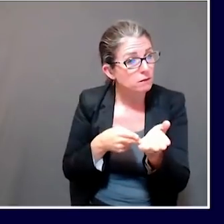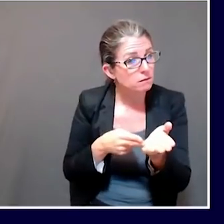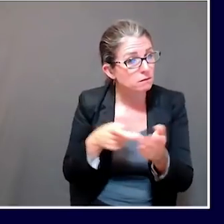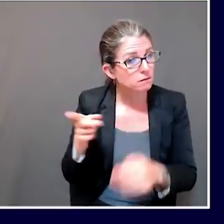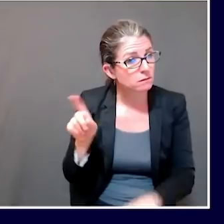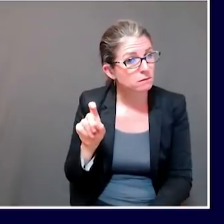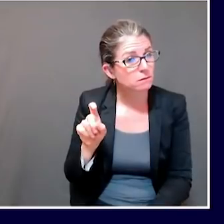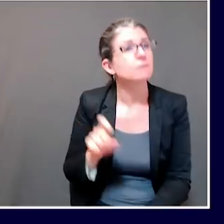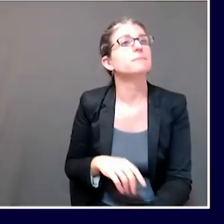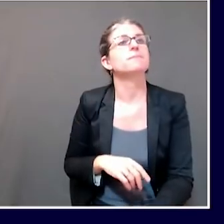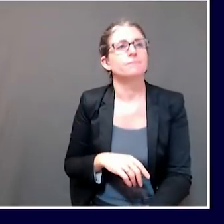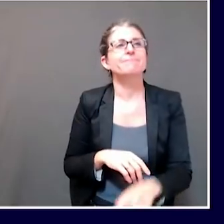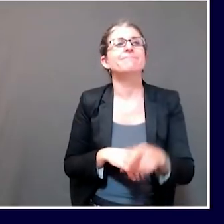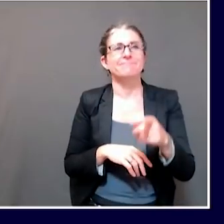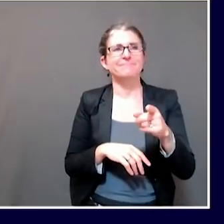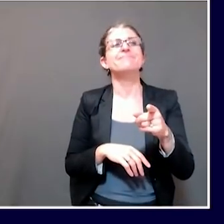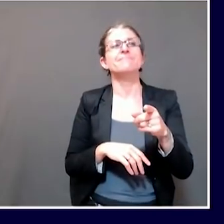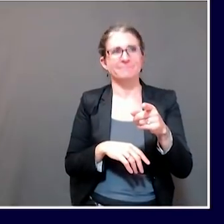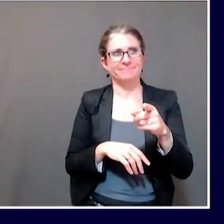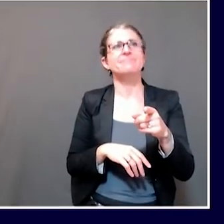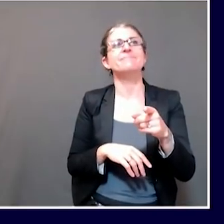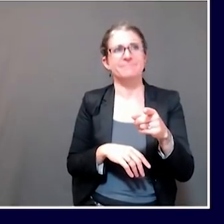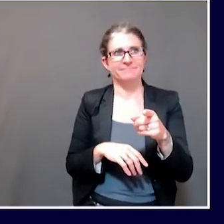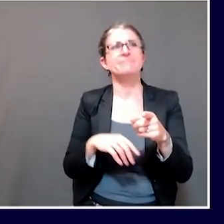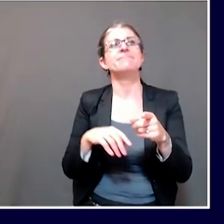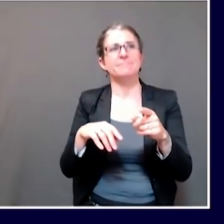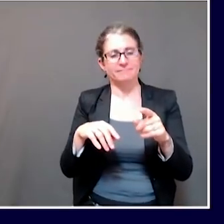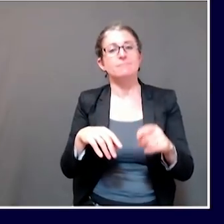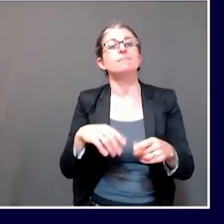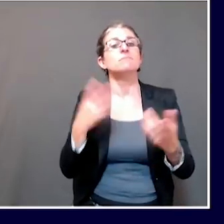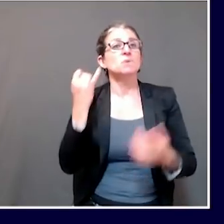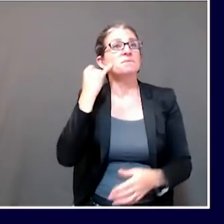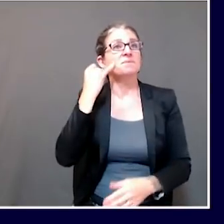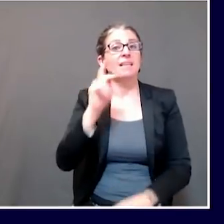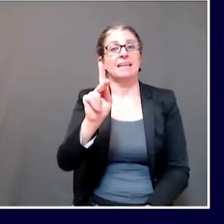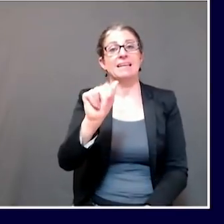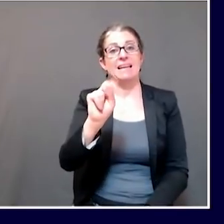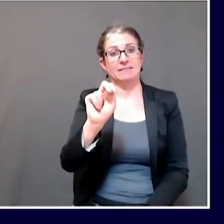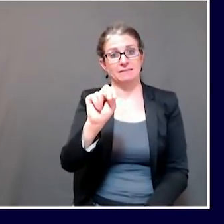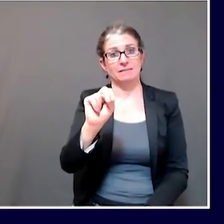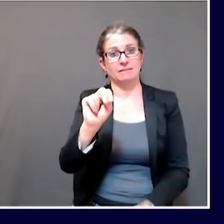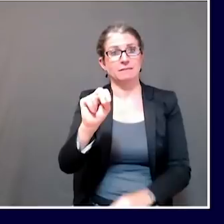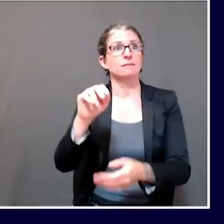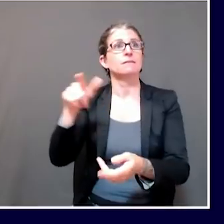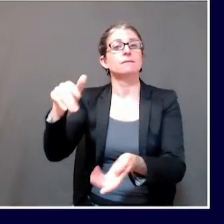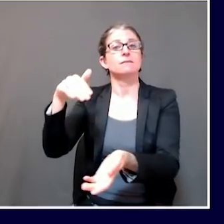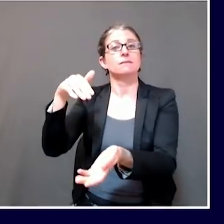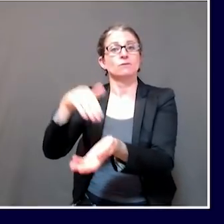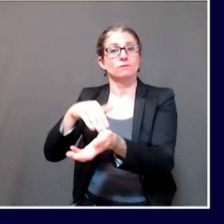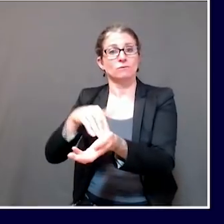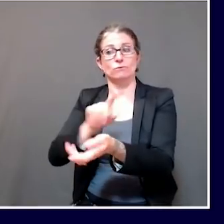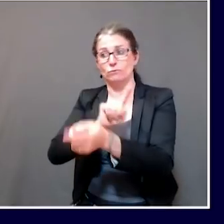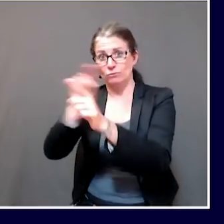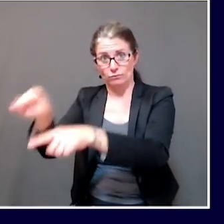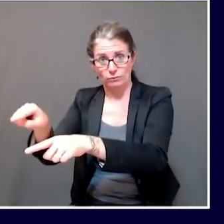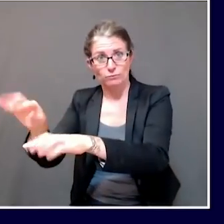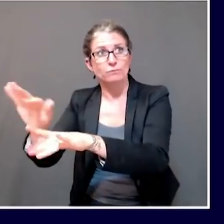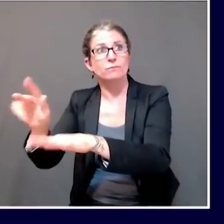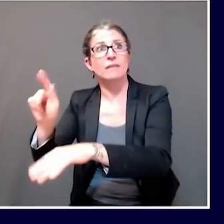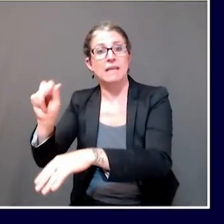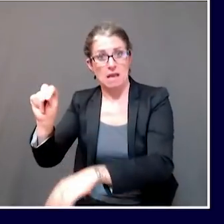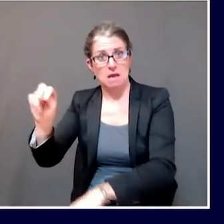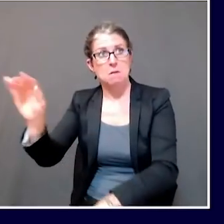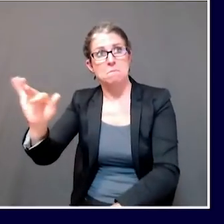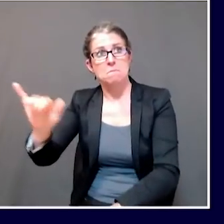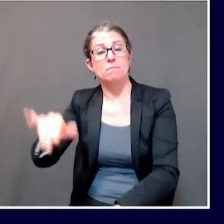their doctor the week before they come to Maine, the laboratory testing system has no way of knowing that that person